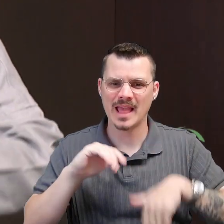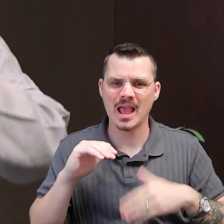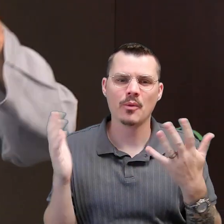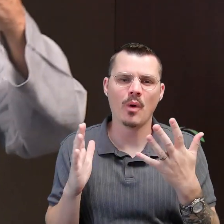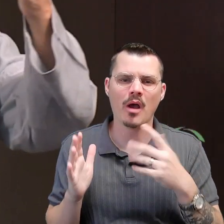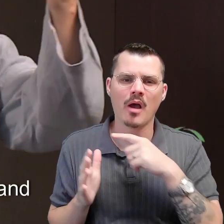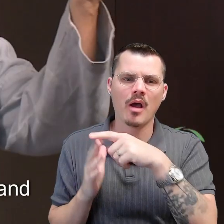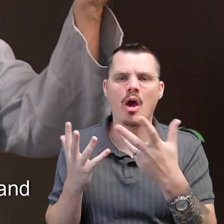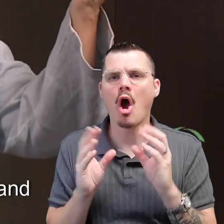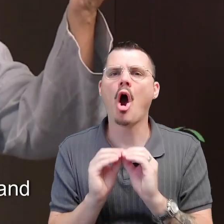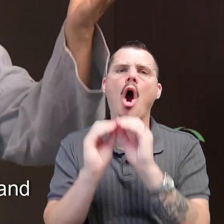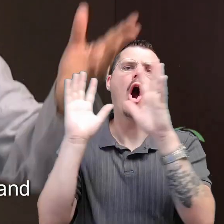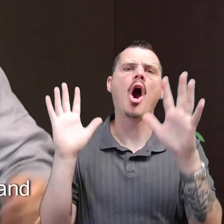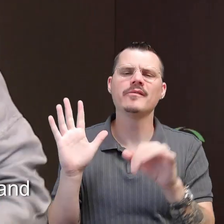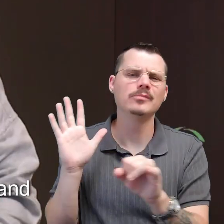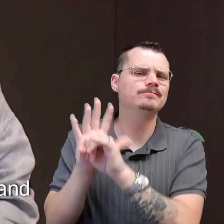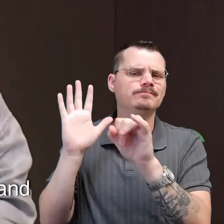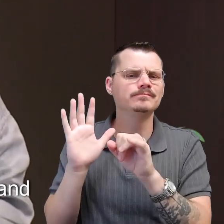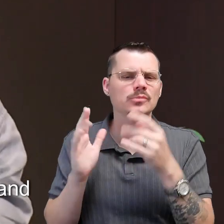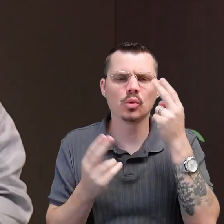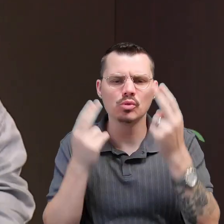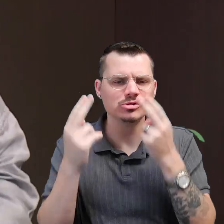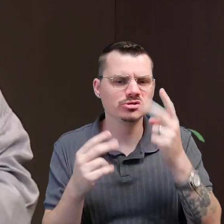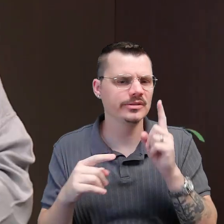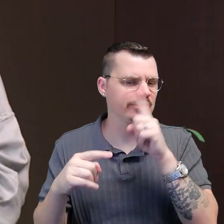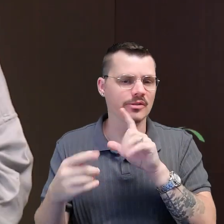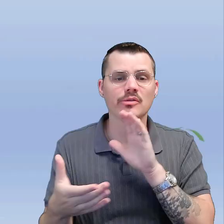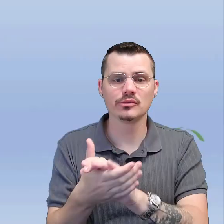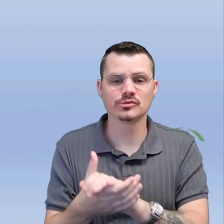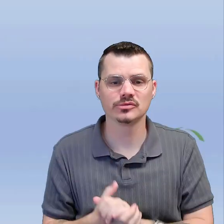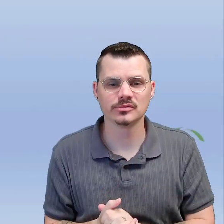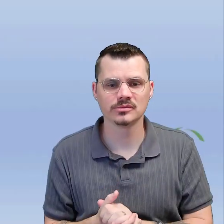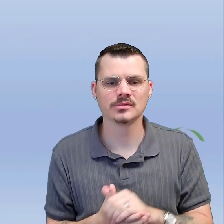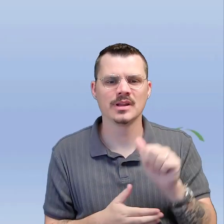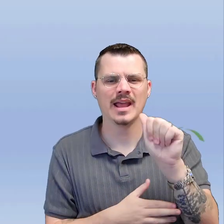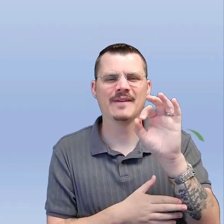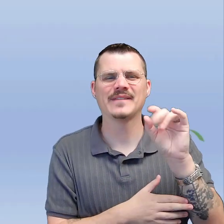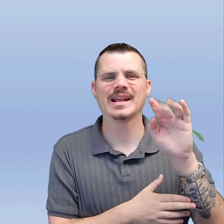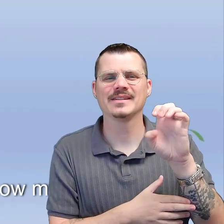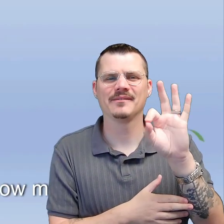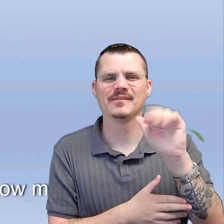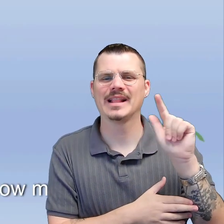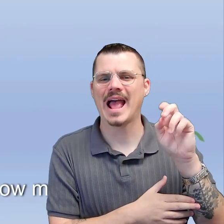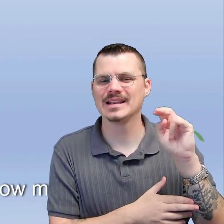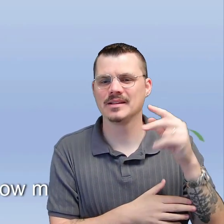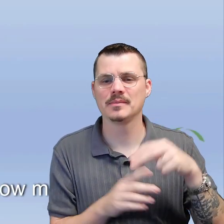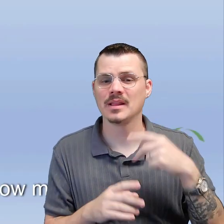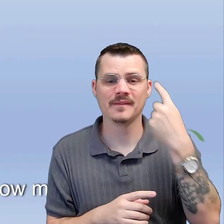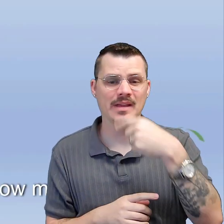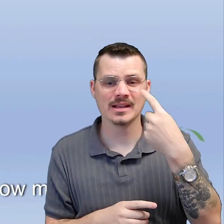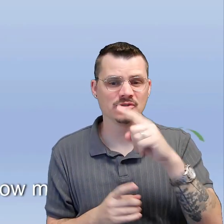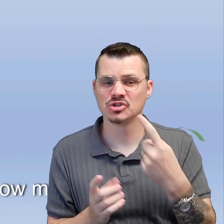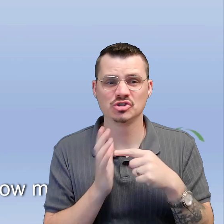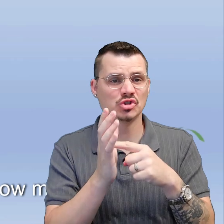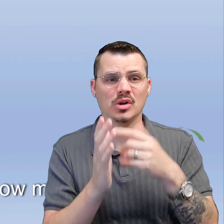more obvious symptoms of hallucinations and delusions. Affective flattening, people whose face